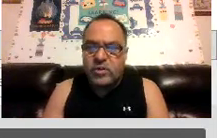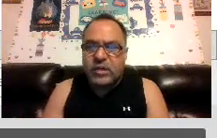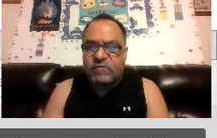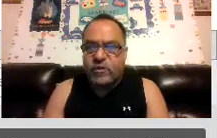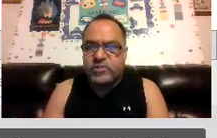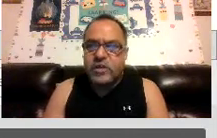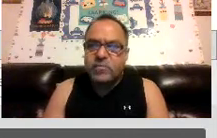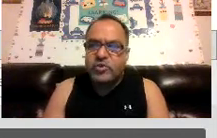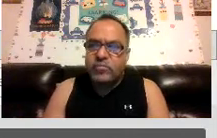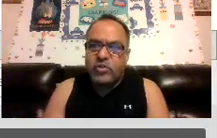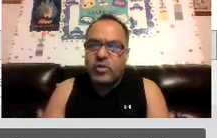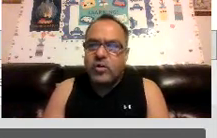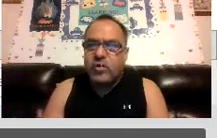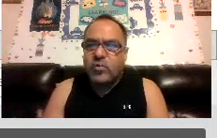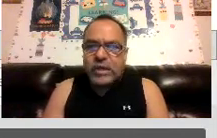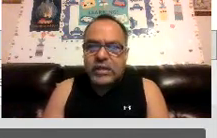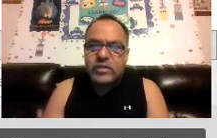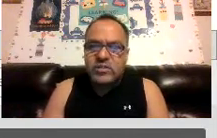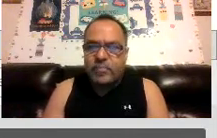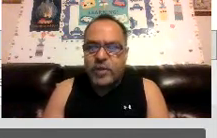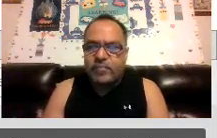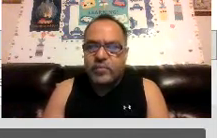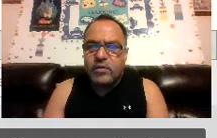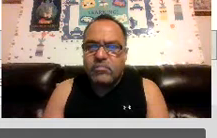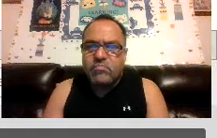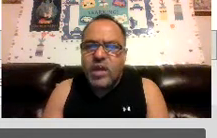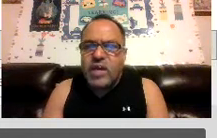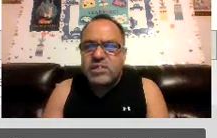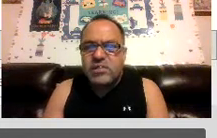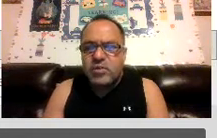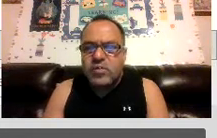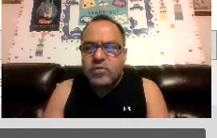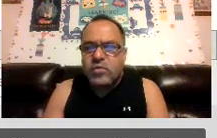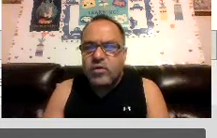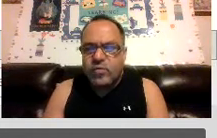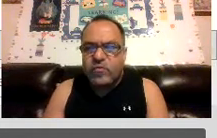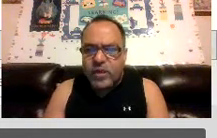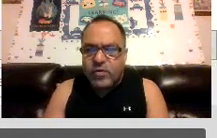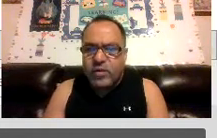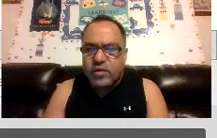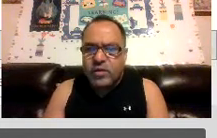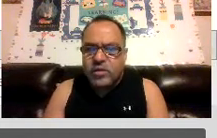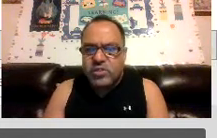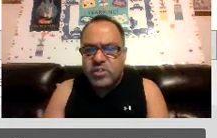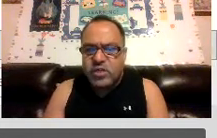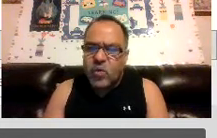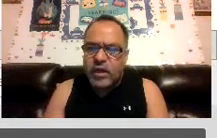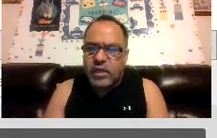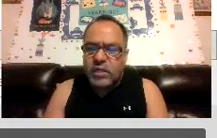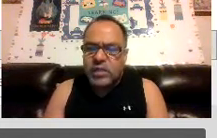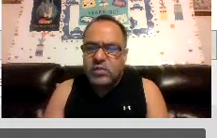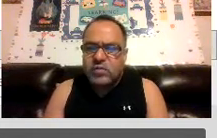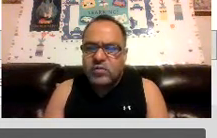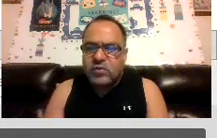would look at first, but their mother quickly stopped them. "May I ask the two of you for a favor?" she said